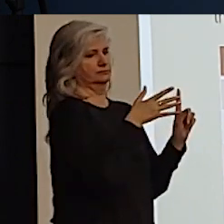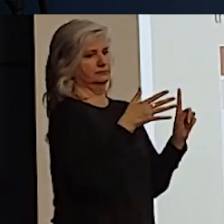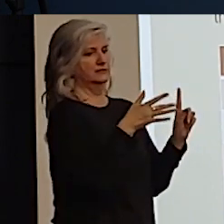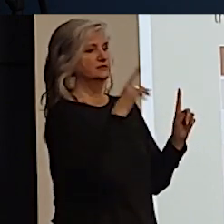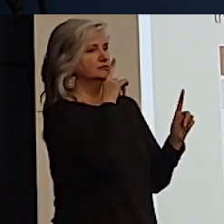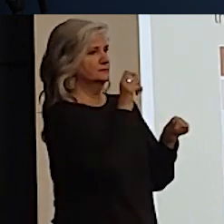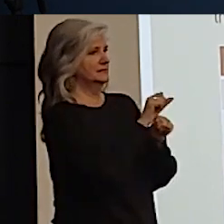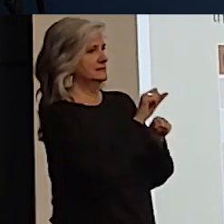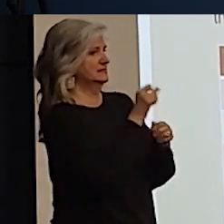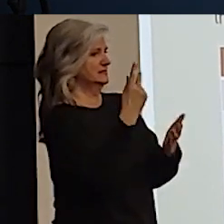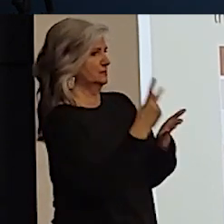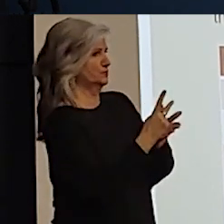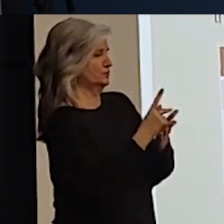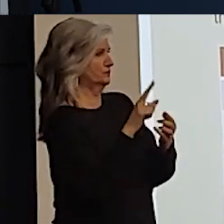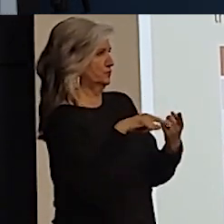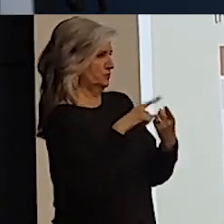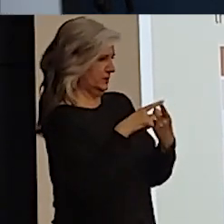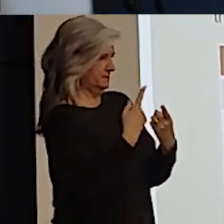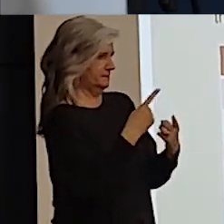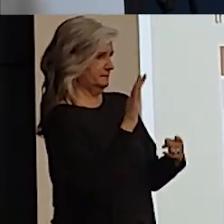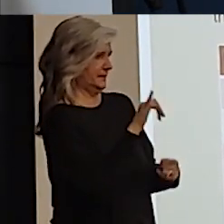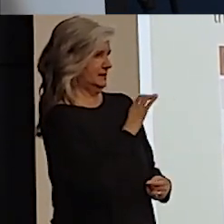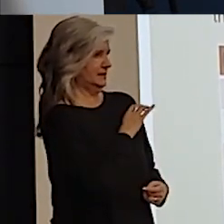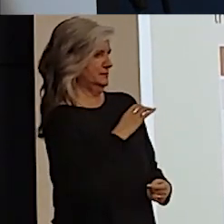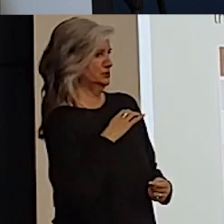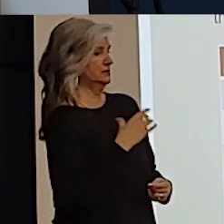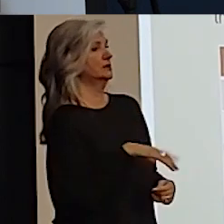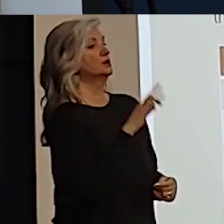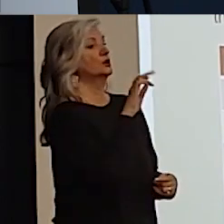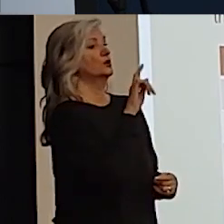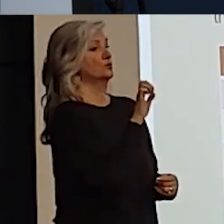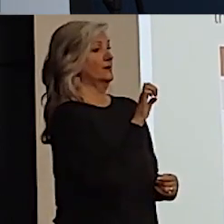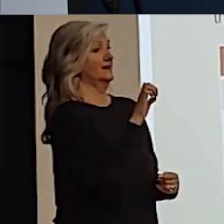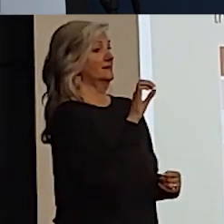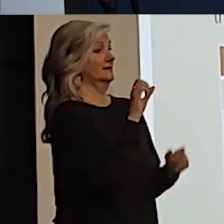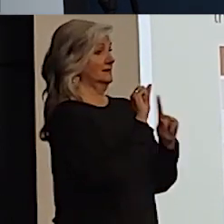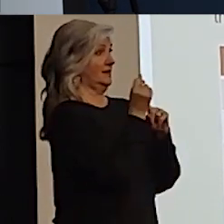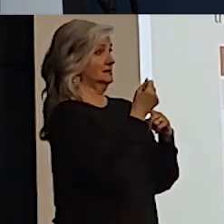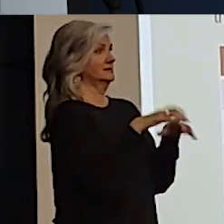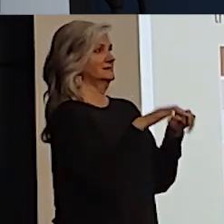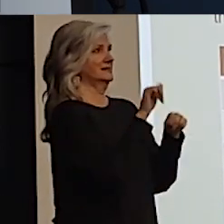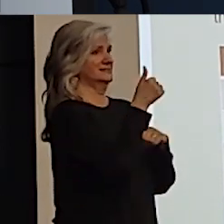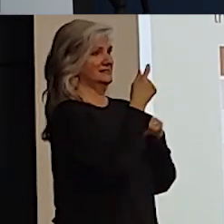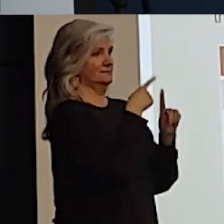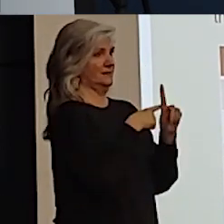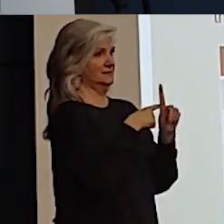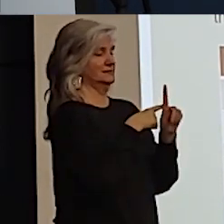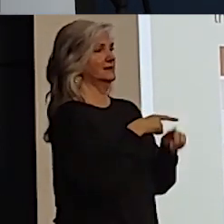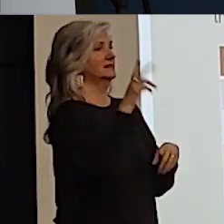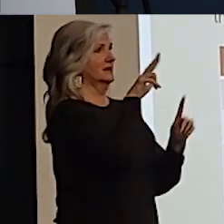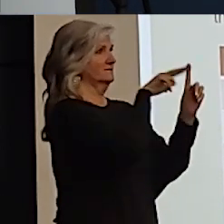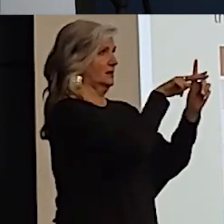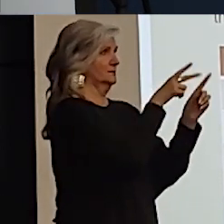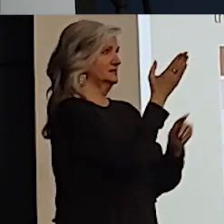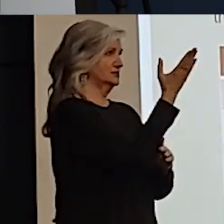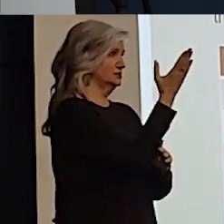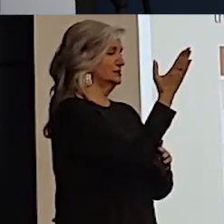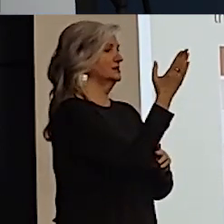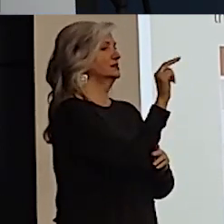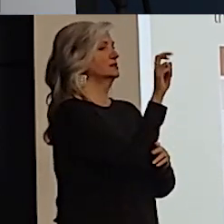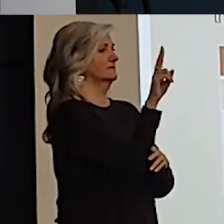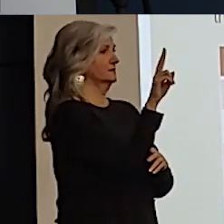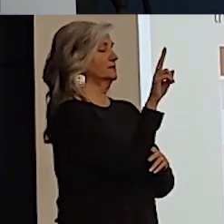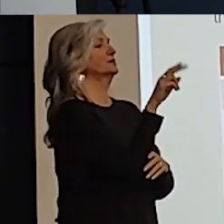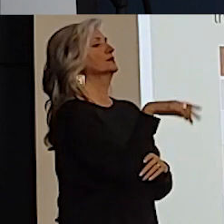actually approved by the commission. A rate case takes at least 10 months. Utility company files a petition in